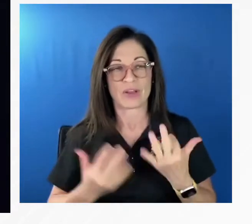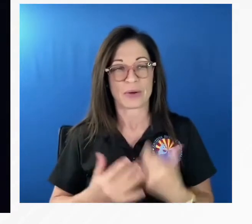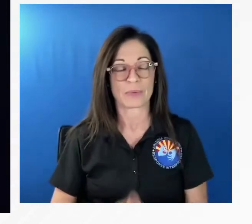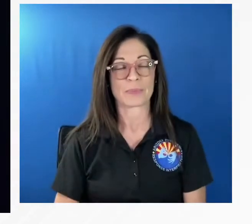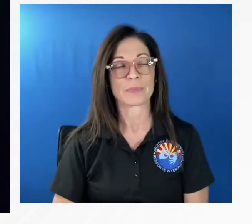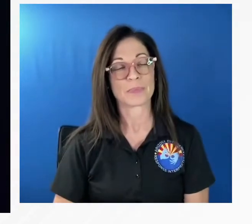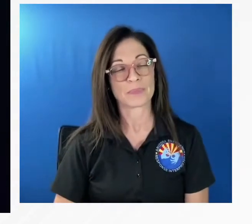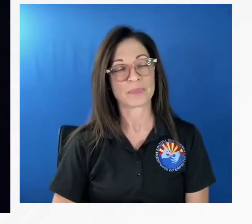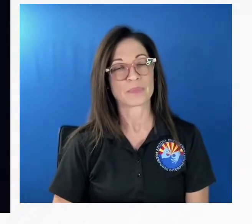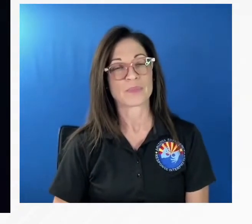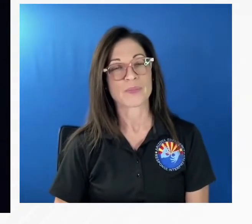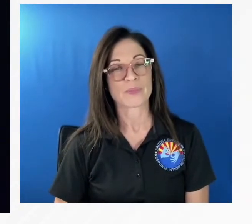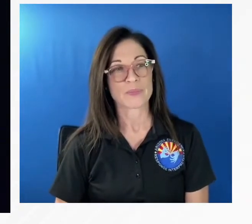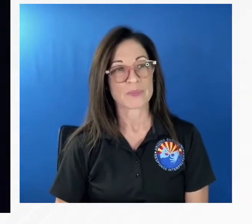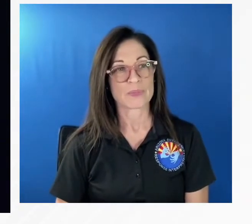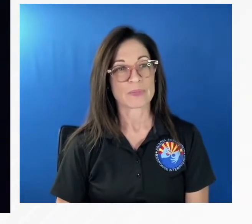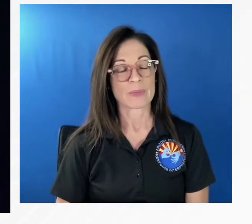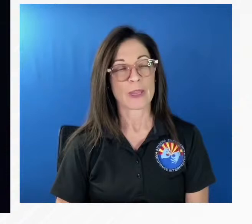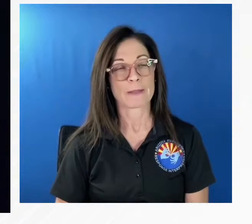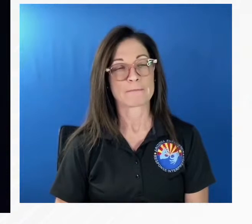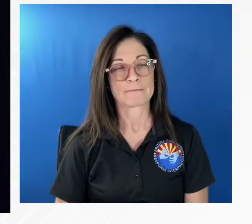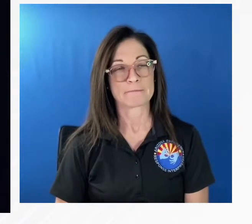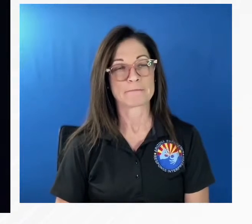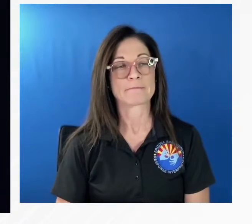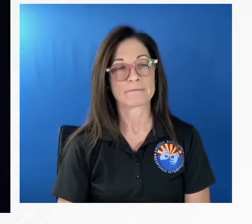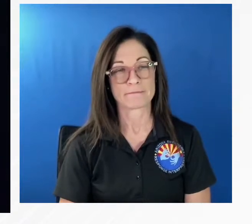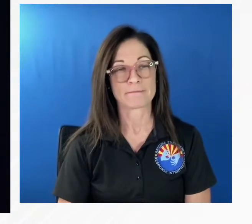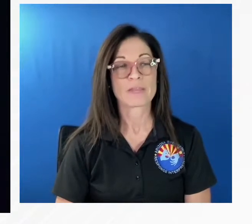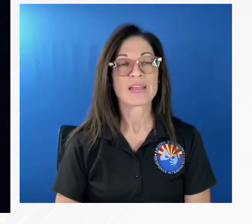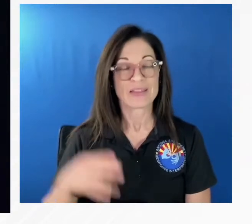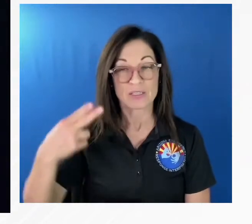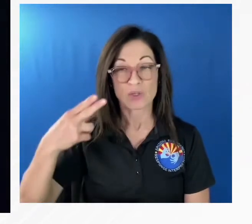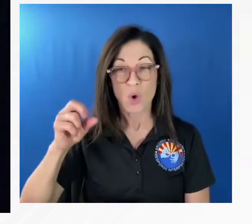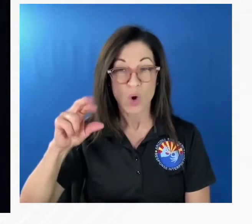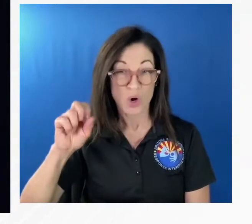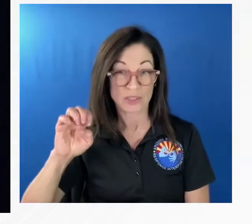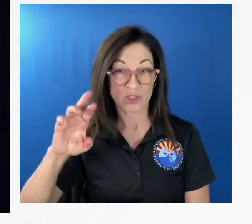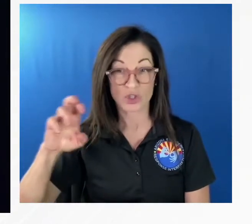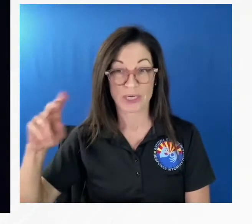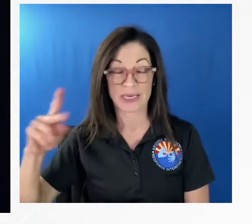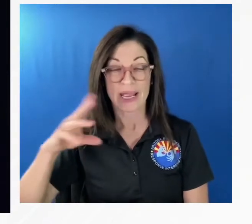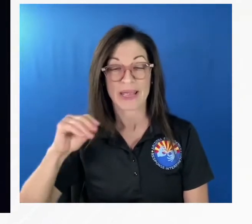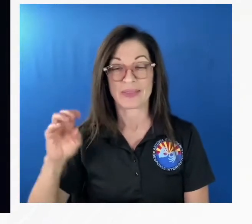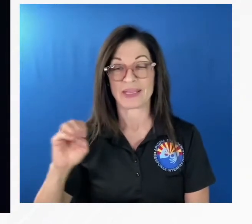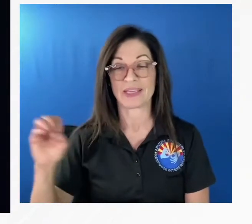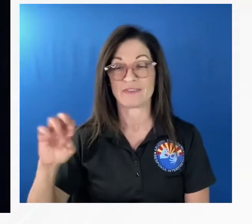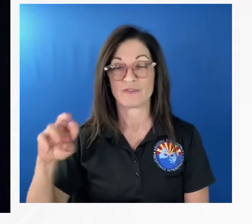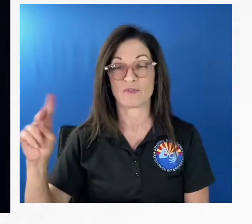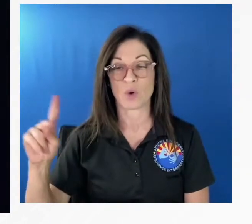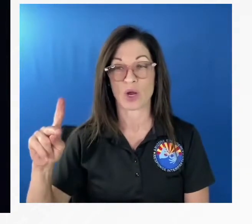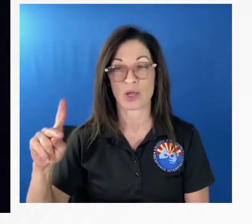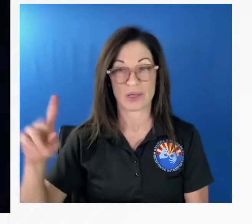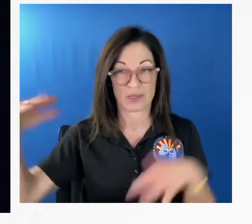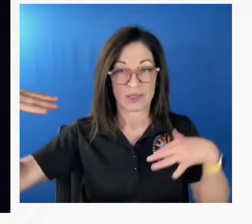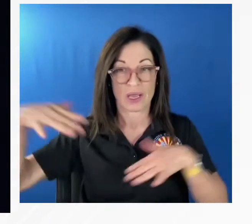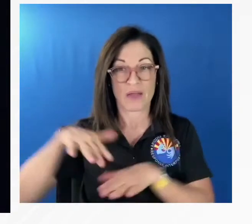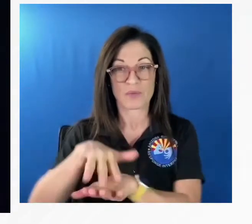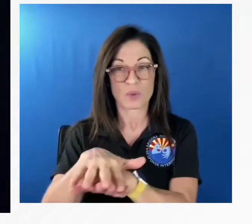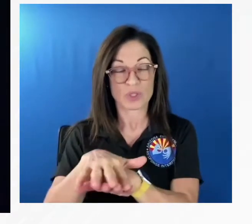So in this spot, this is the Horse Creek and the East Fork confluence. East Fork's coming through